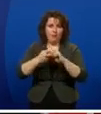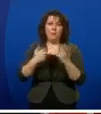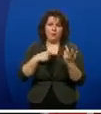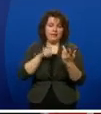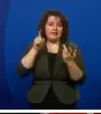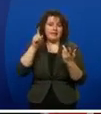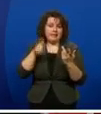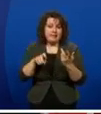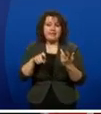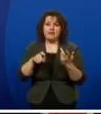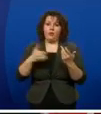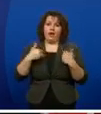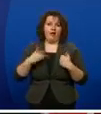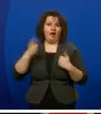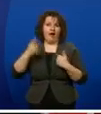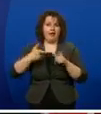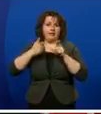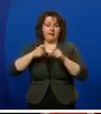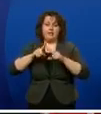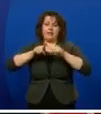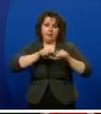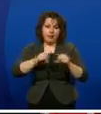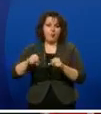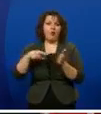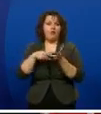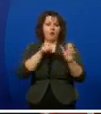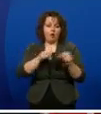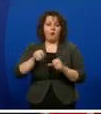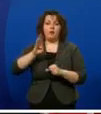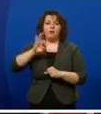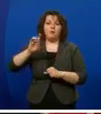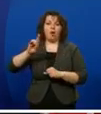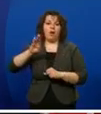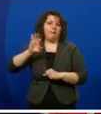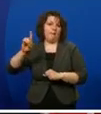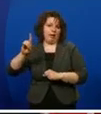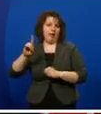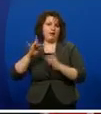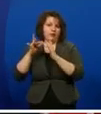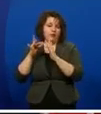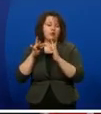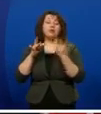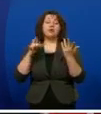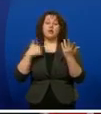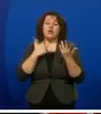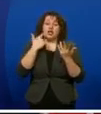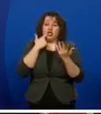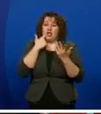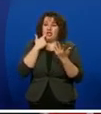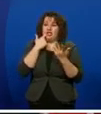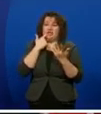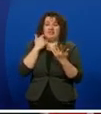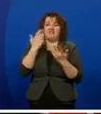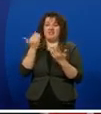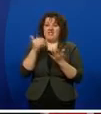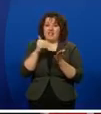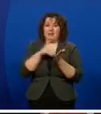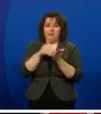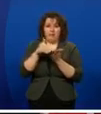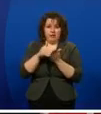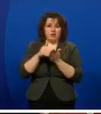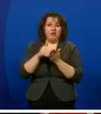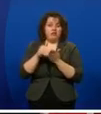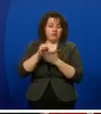have high-speed, reliable, affordable broadband. And we just allocated that last $15 million that we had to